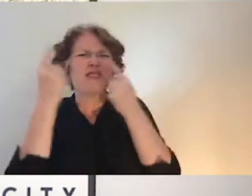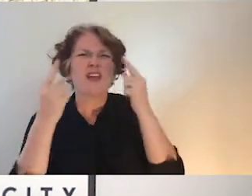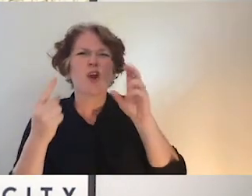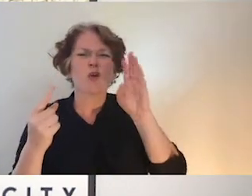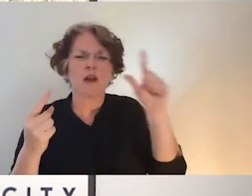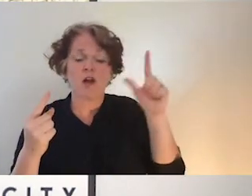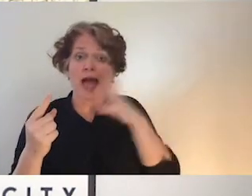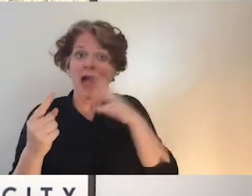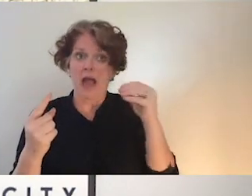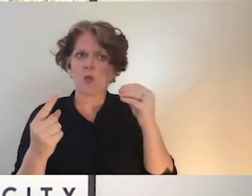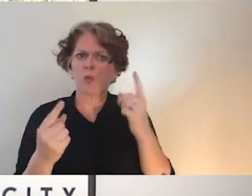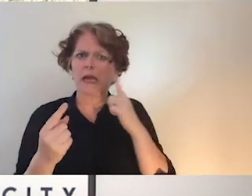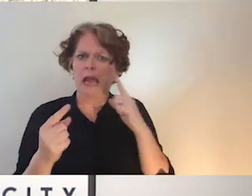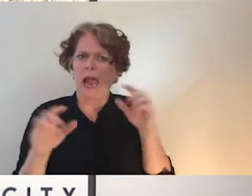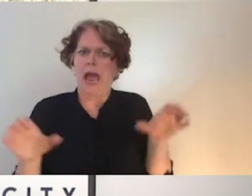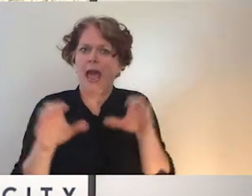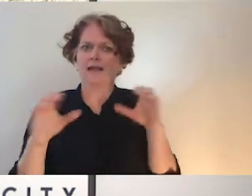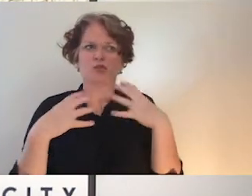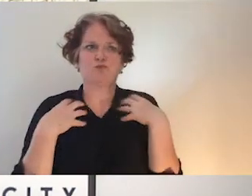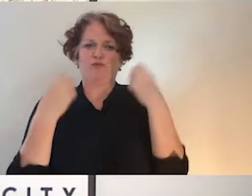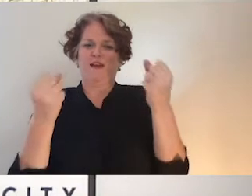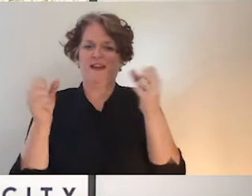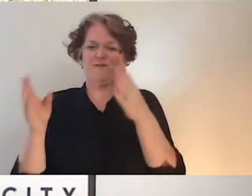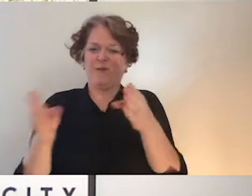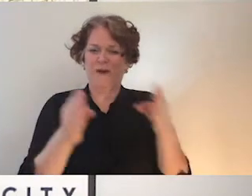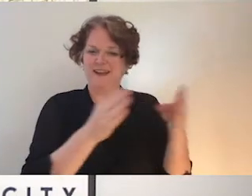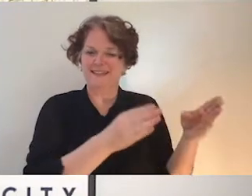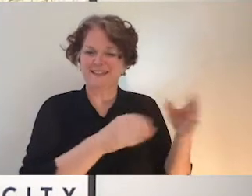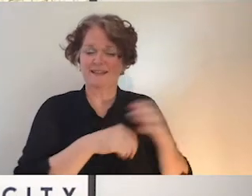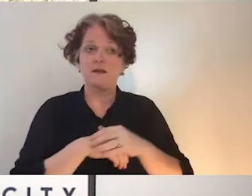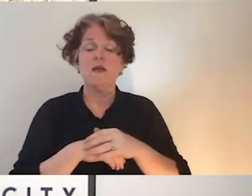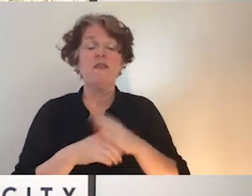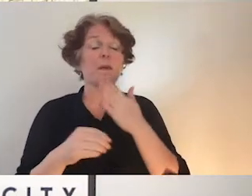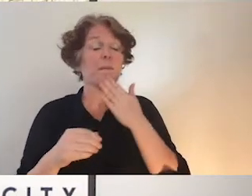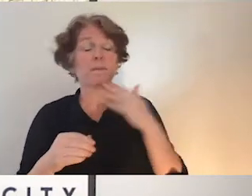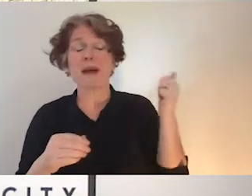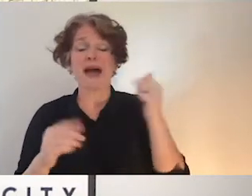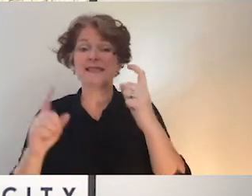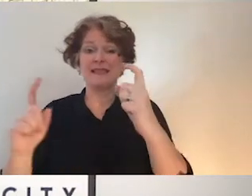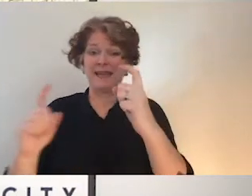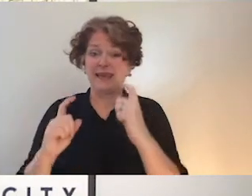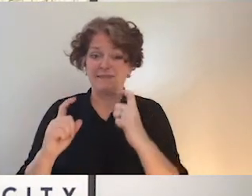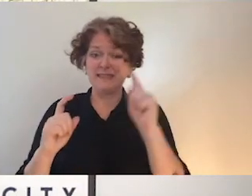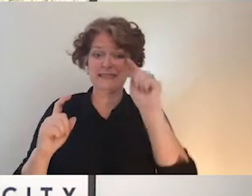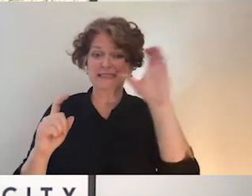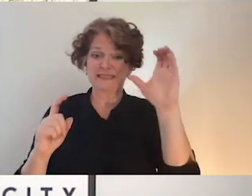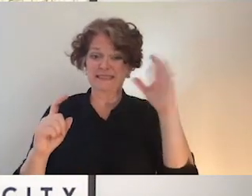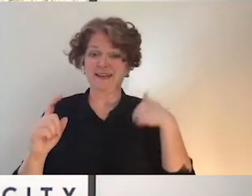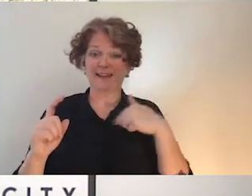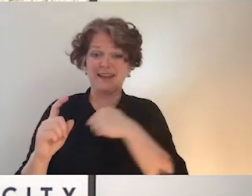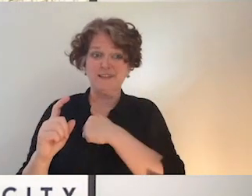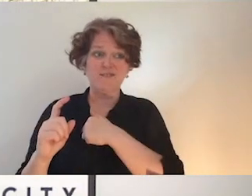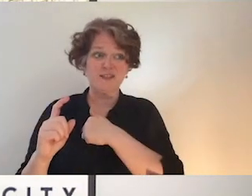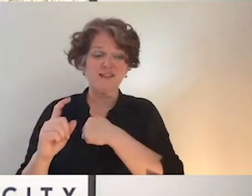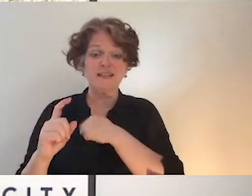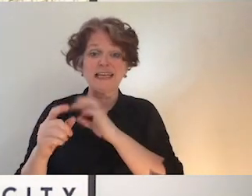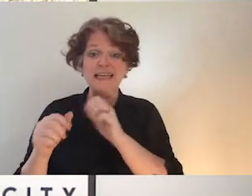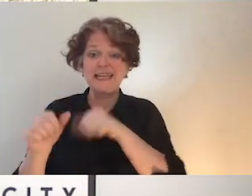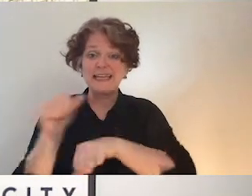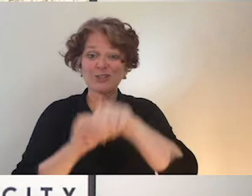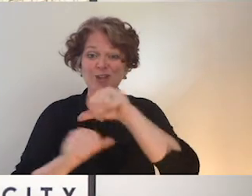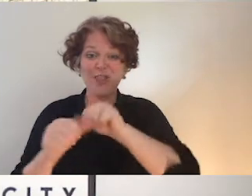and act courageously. And more importantly, the greatest gift Teachers College has ever given us is each